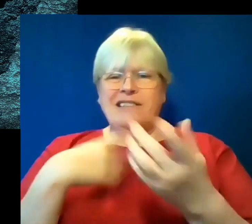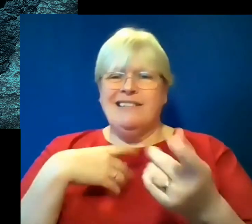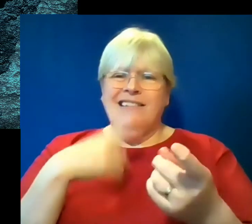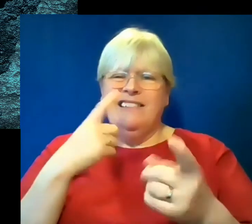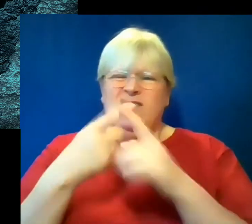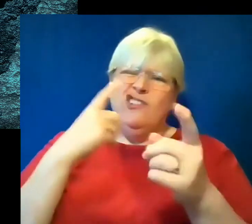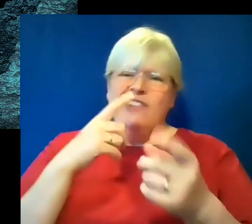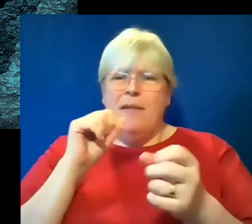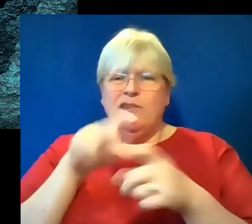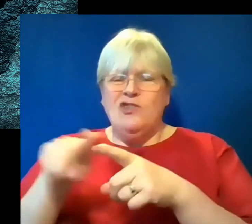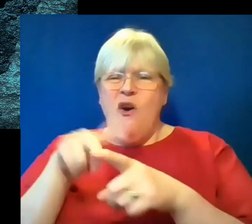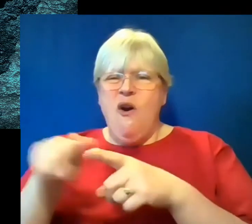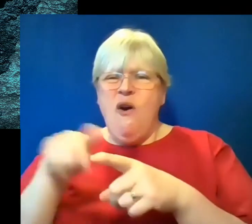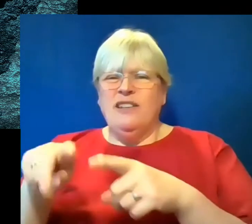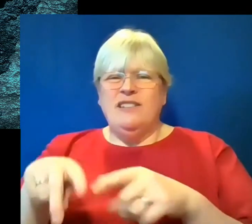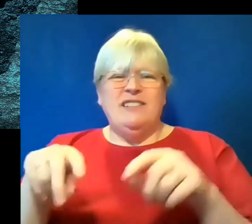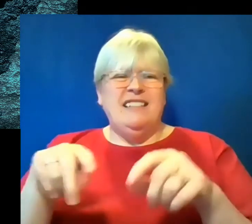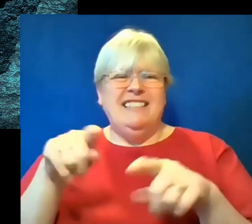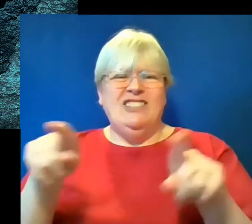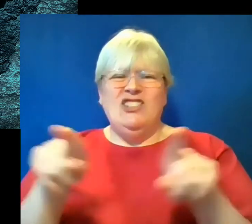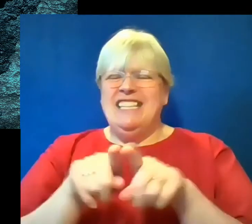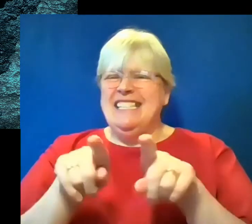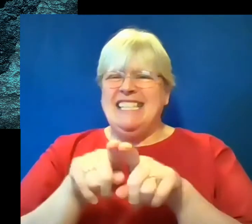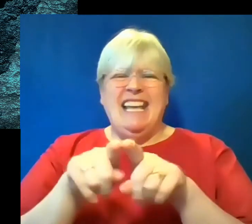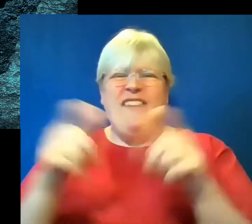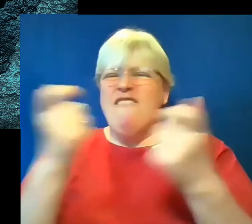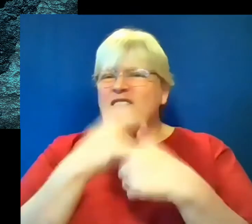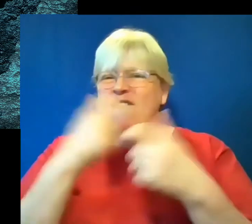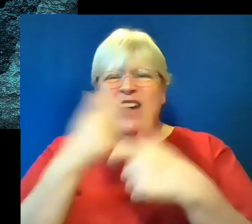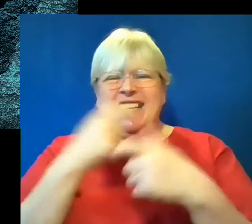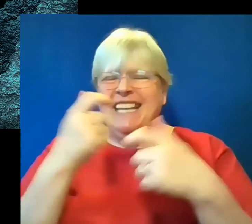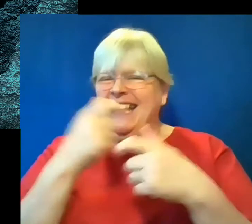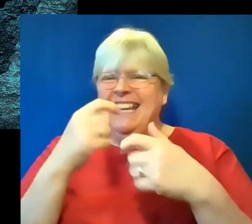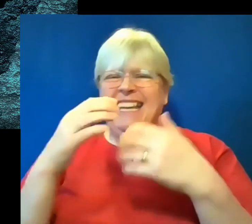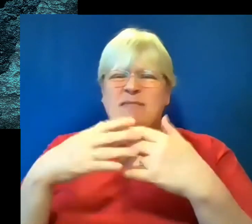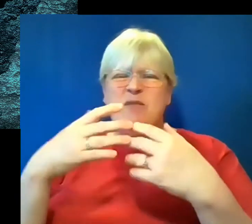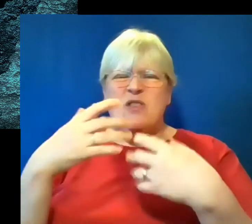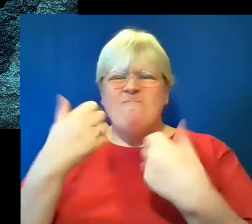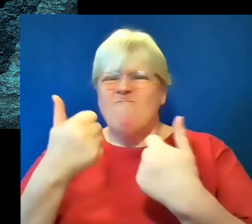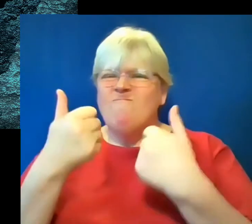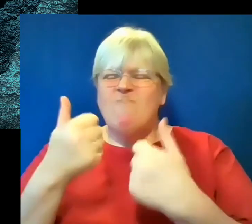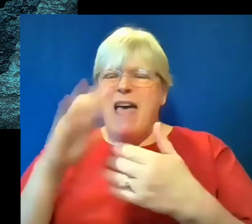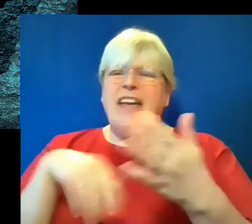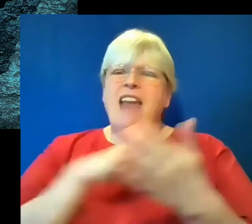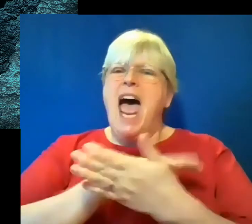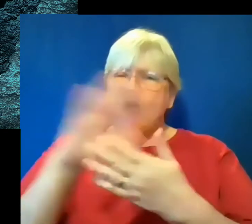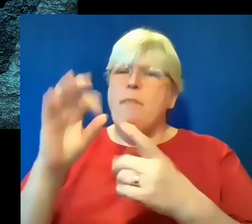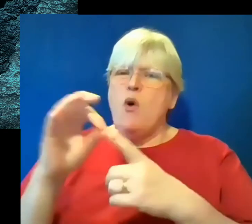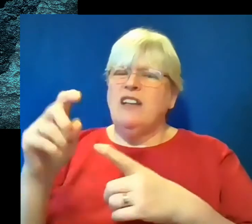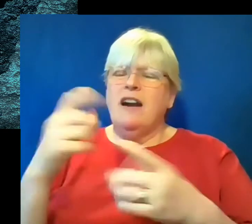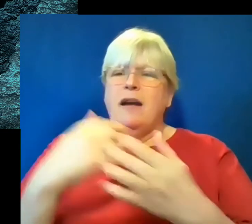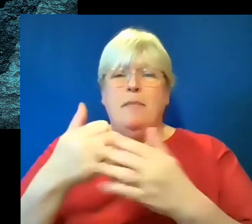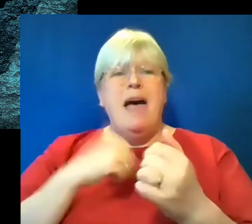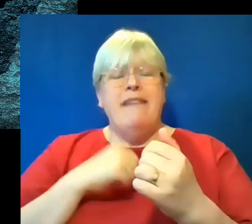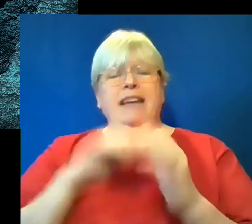Wynne Jones is for you. She's like a even funnier, wittier, more biting Harry Potter. And I think my favourite book of